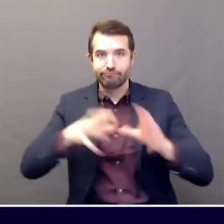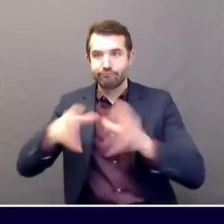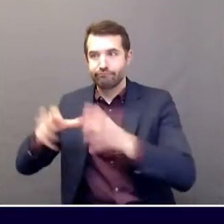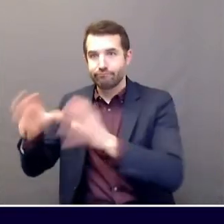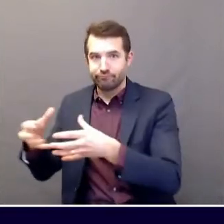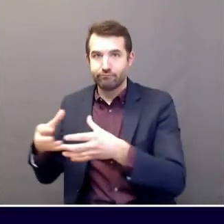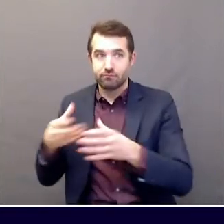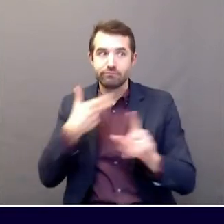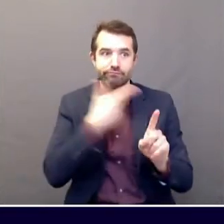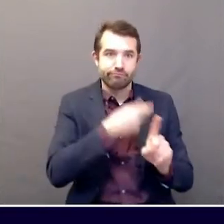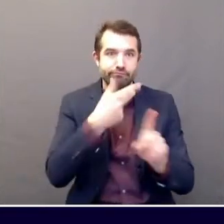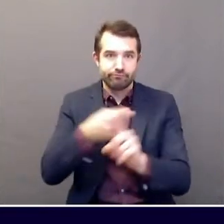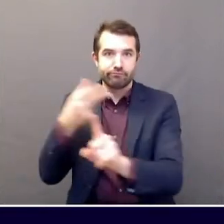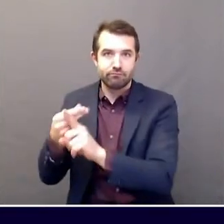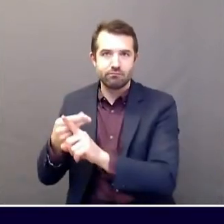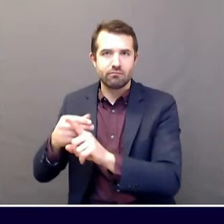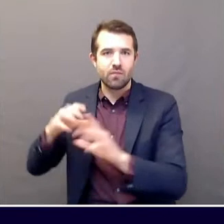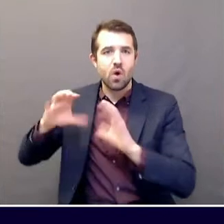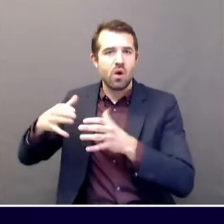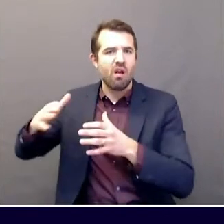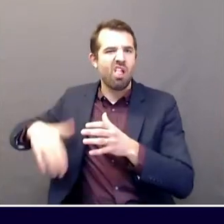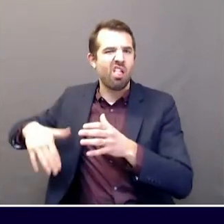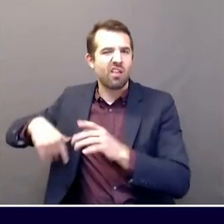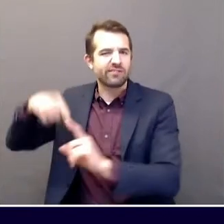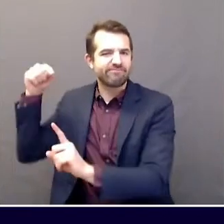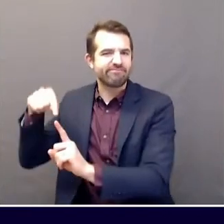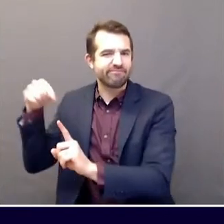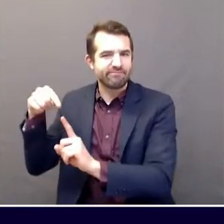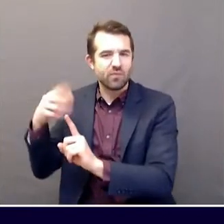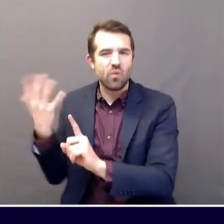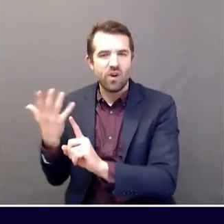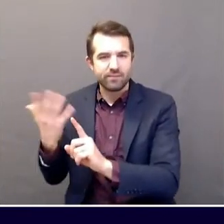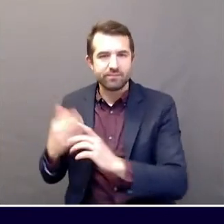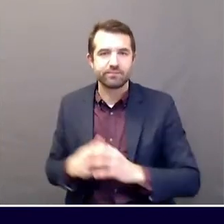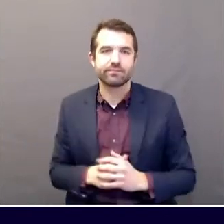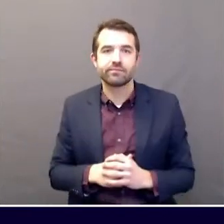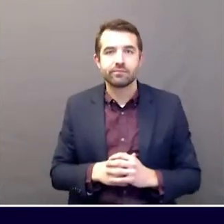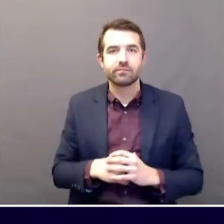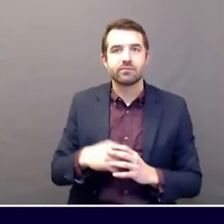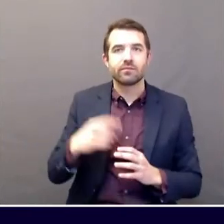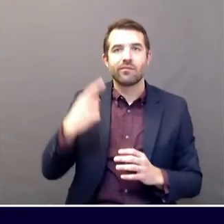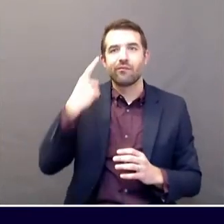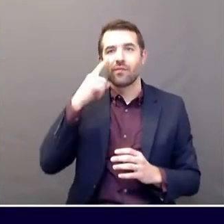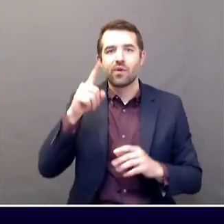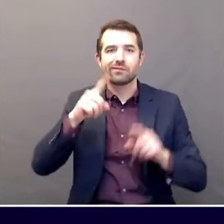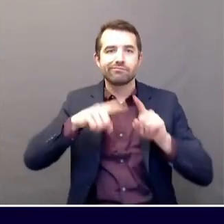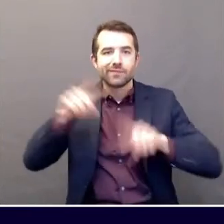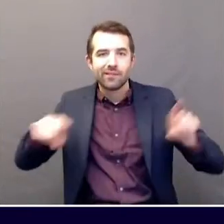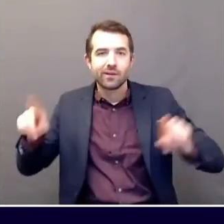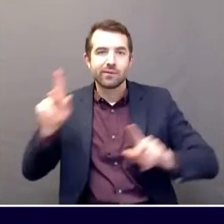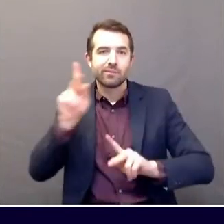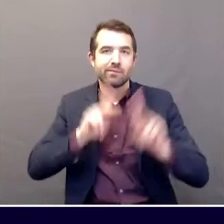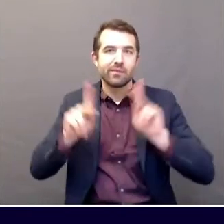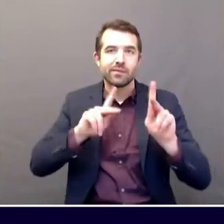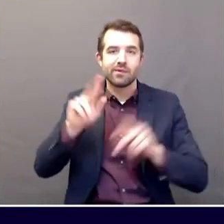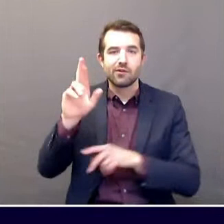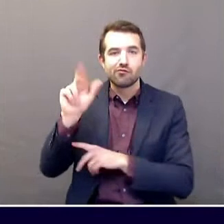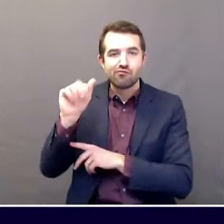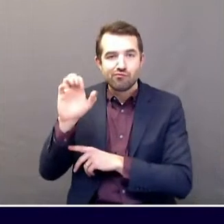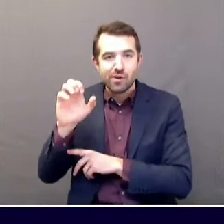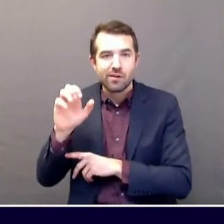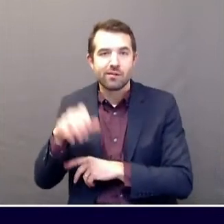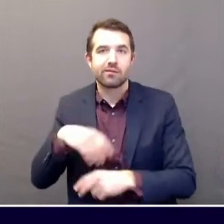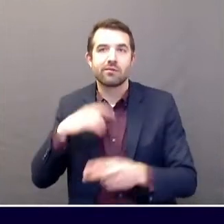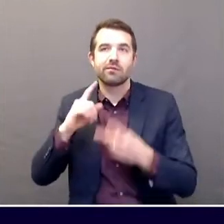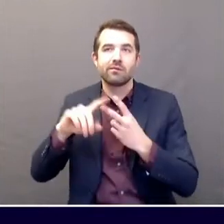provided information about race and ethnicity, which I'm assuming must make it kind of difficult to track